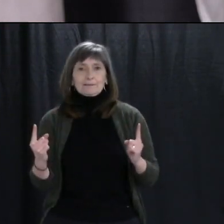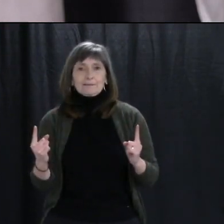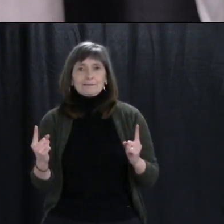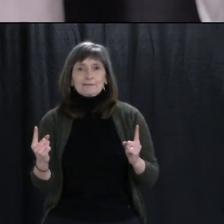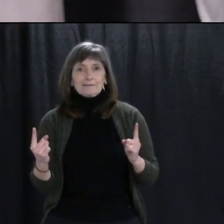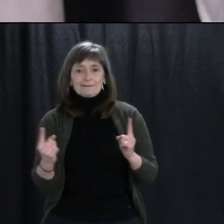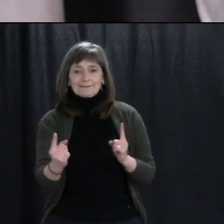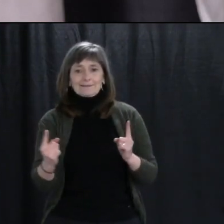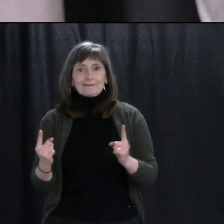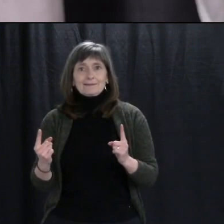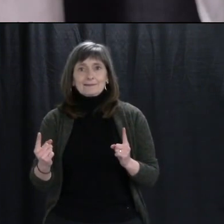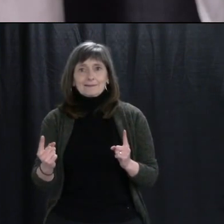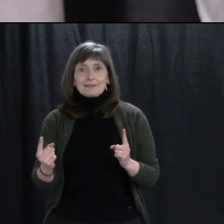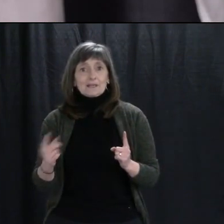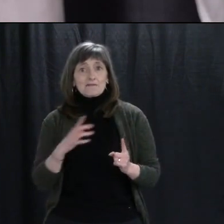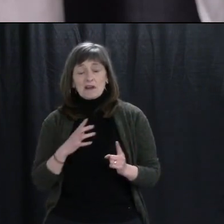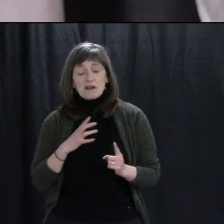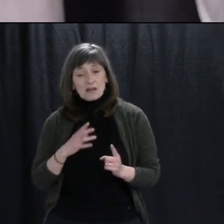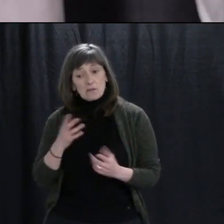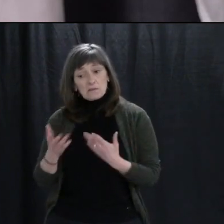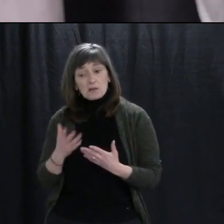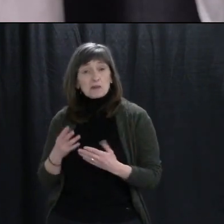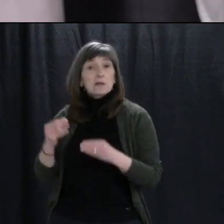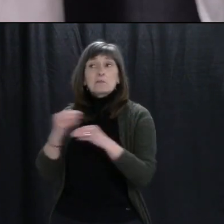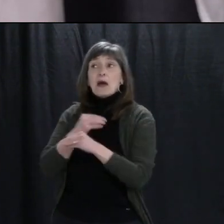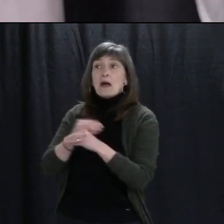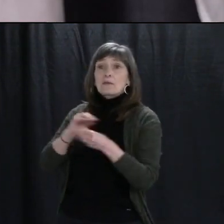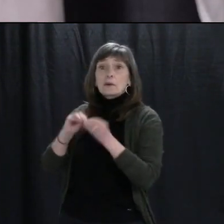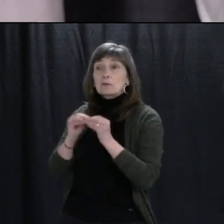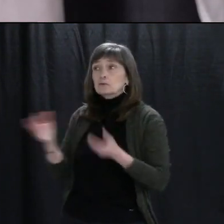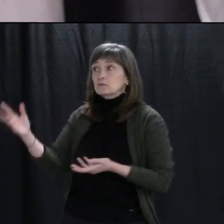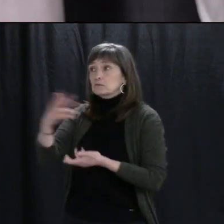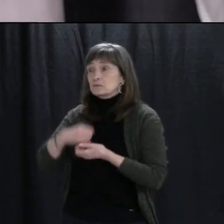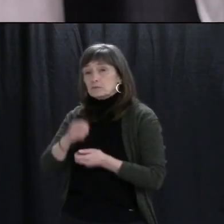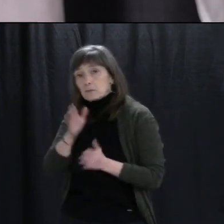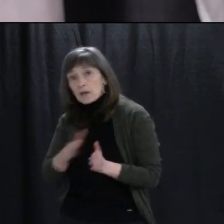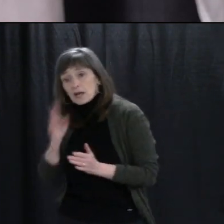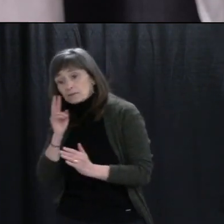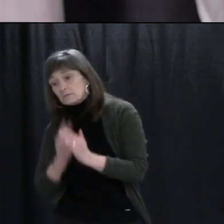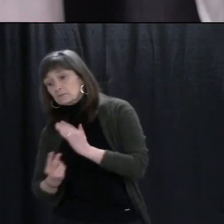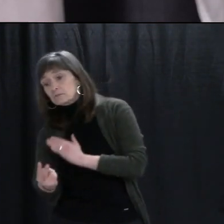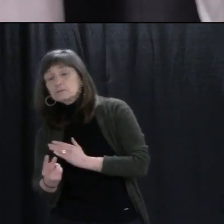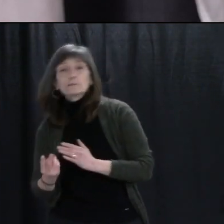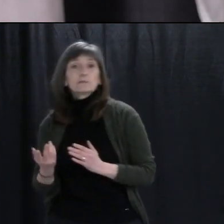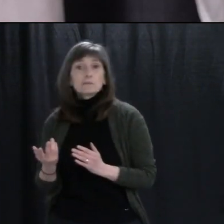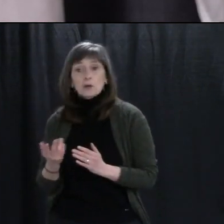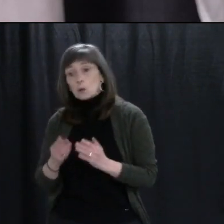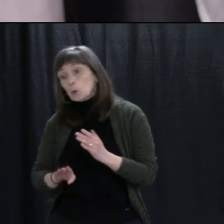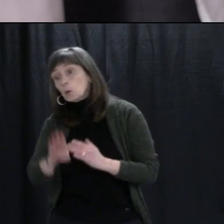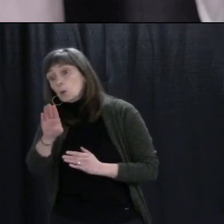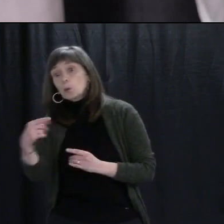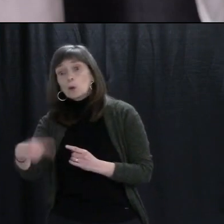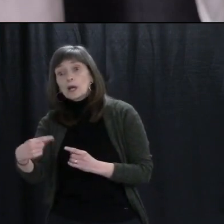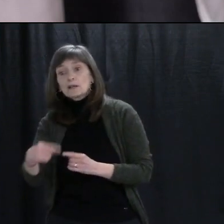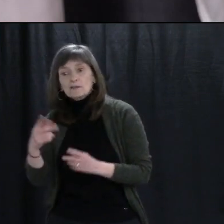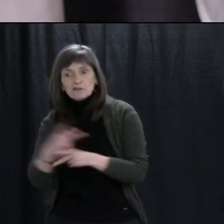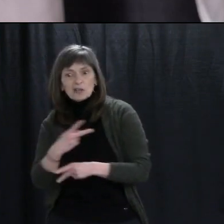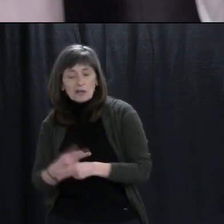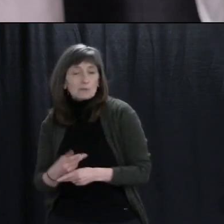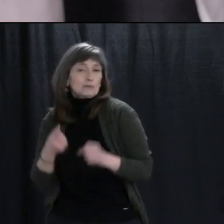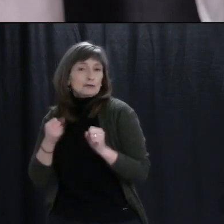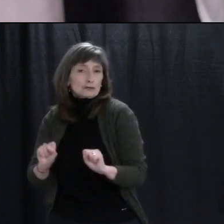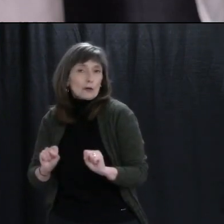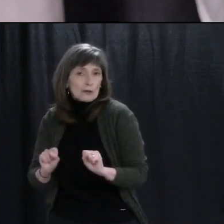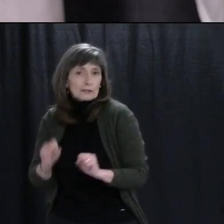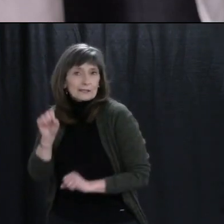can wait and get the modeling, and that will be critically important as we anticipate and plan for the surge. As the minister said, when